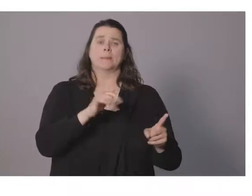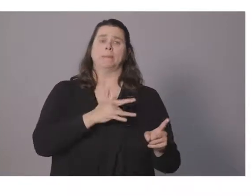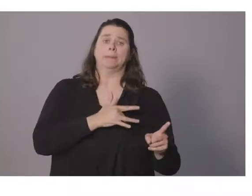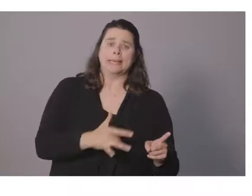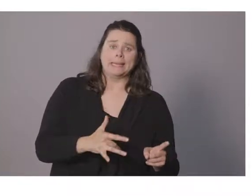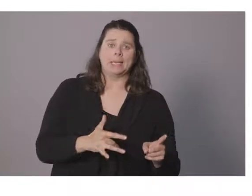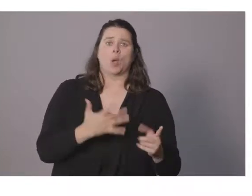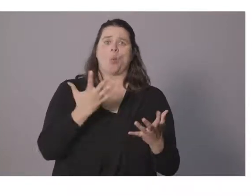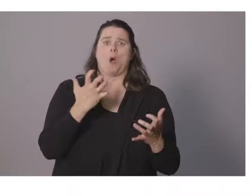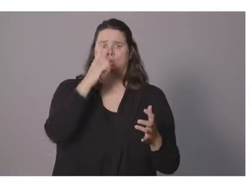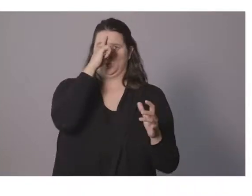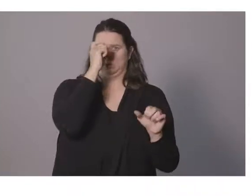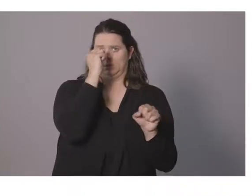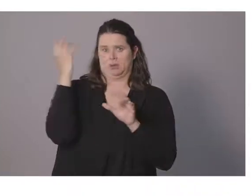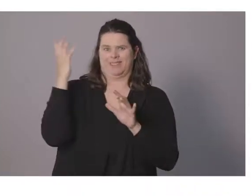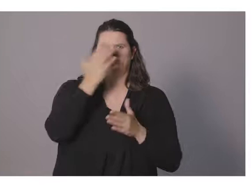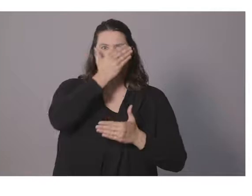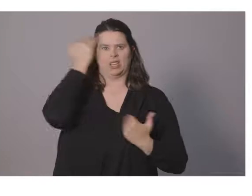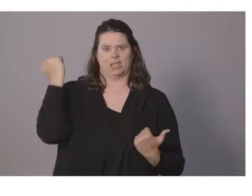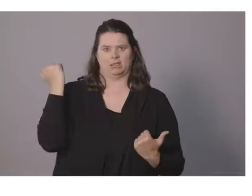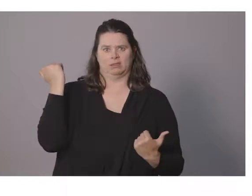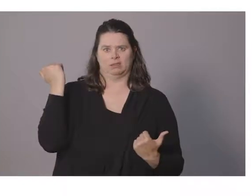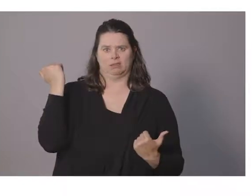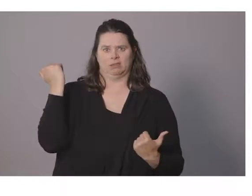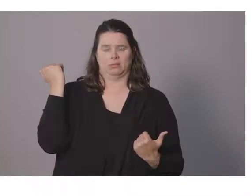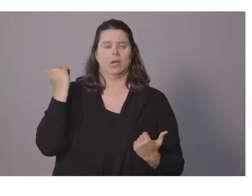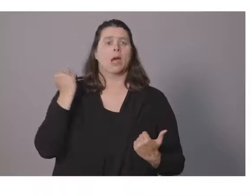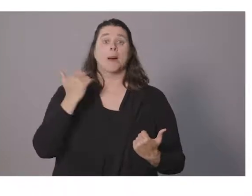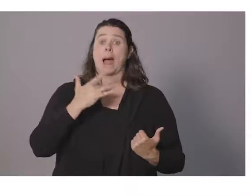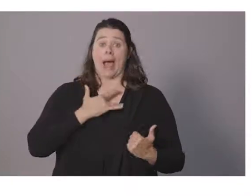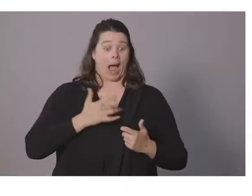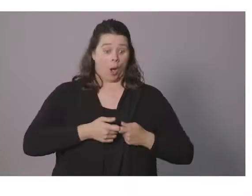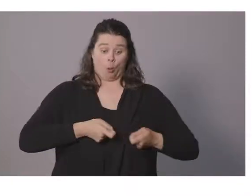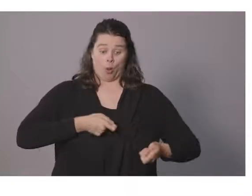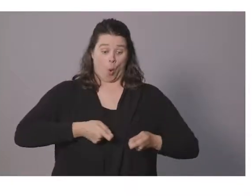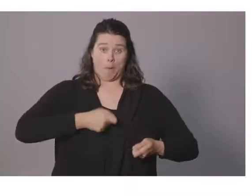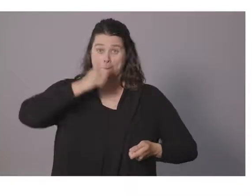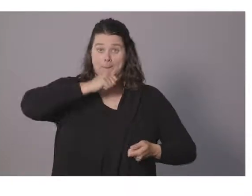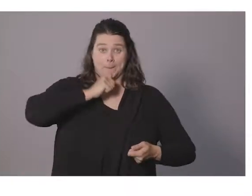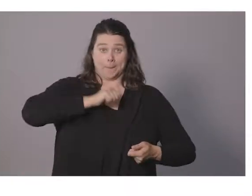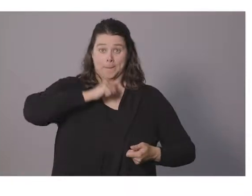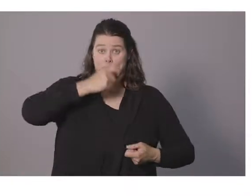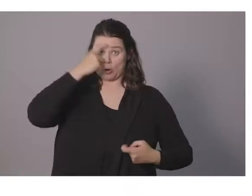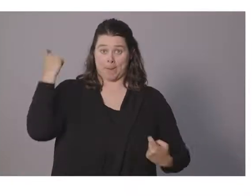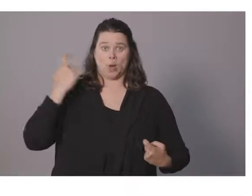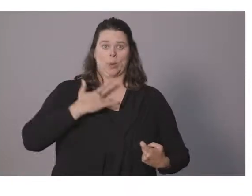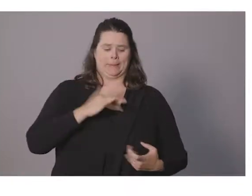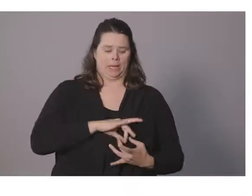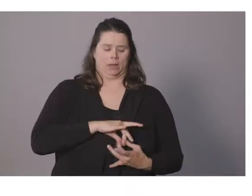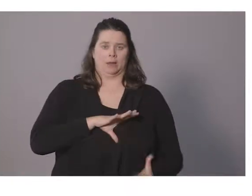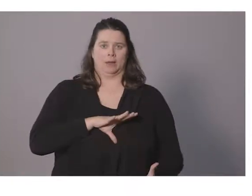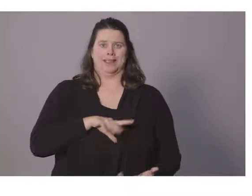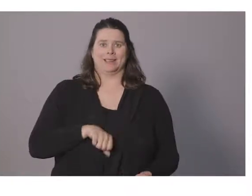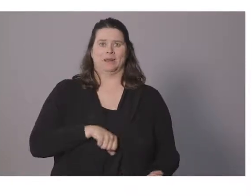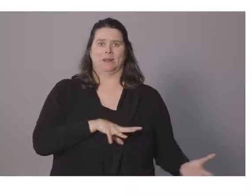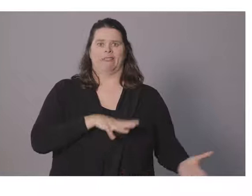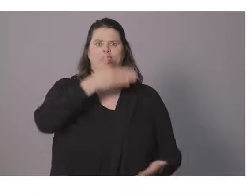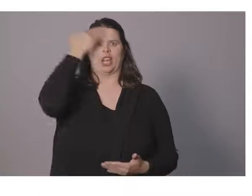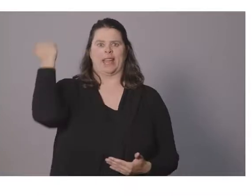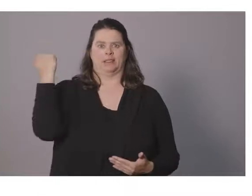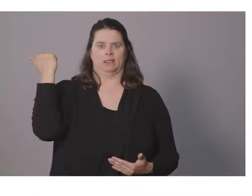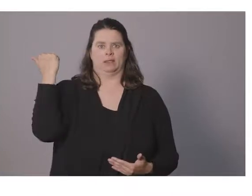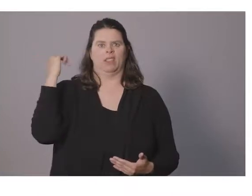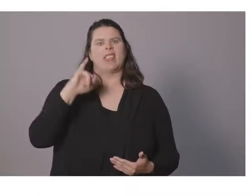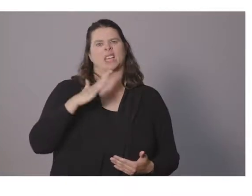of trauma, and we do that societally. The other thing that I'm going to be really focusing on is